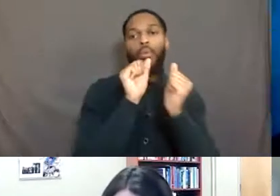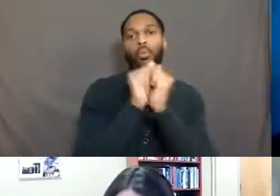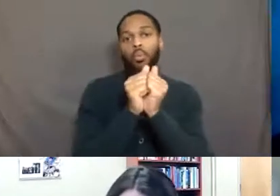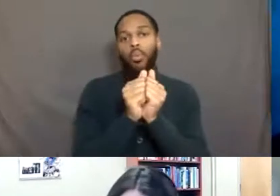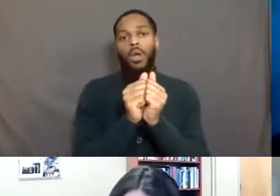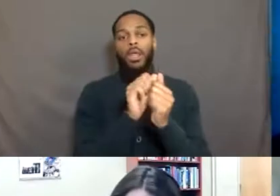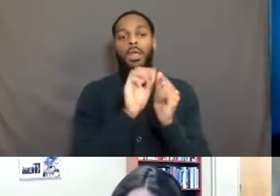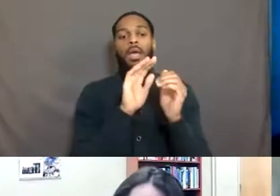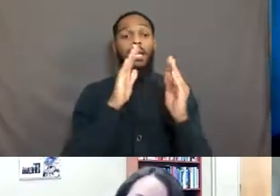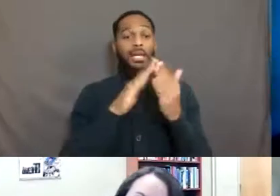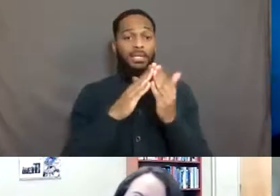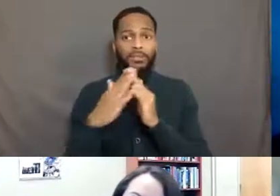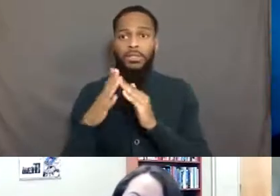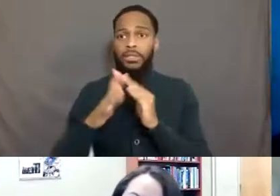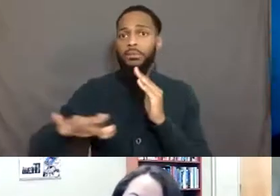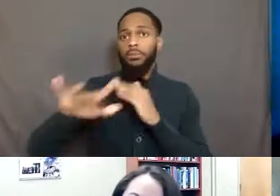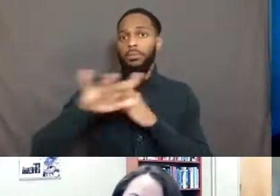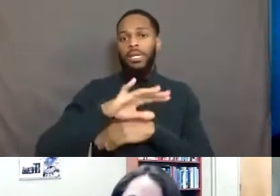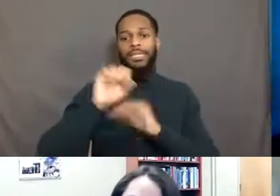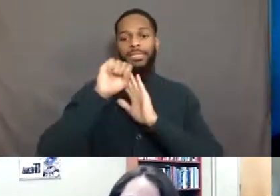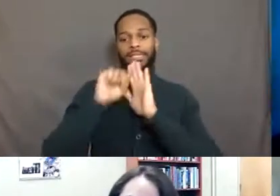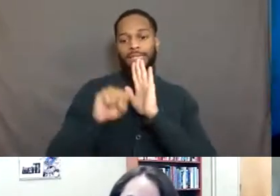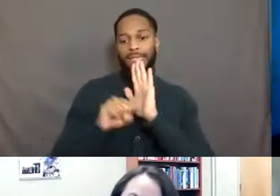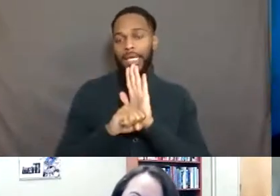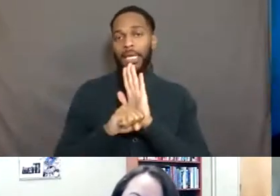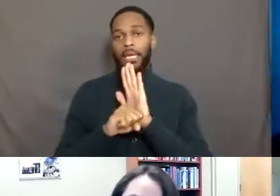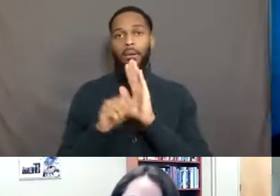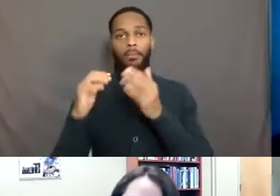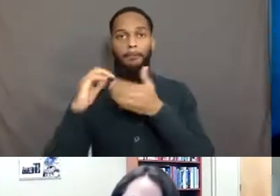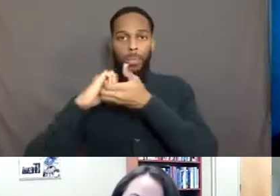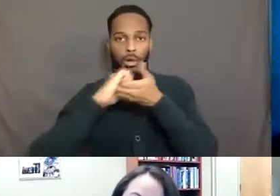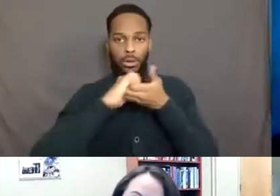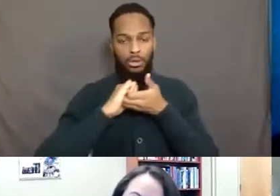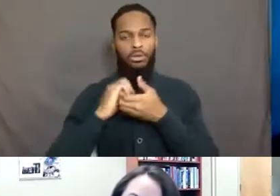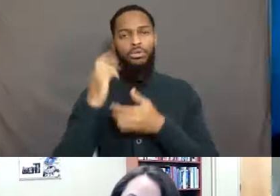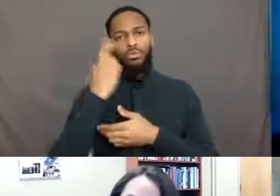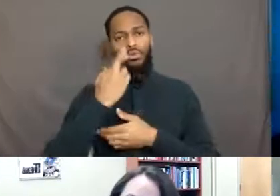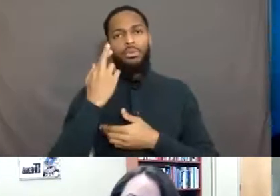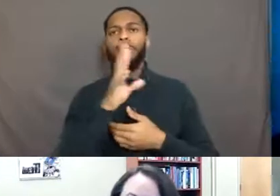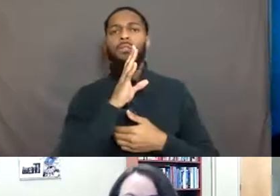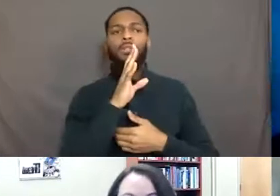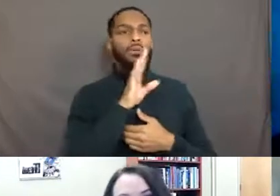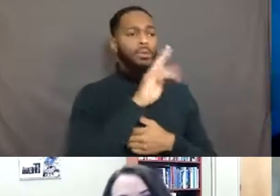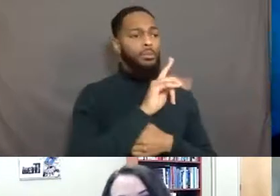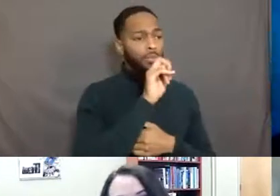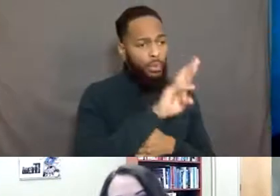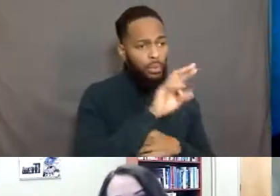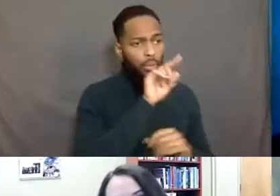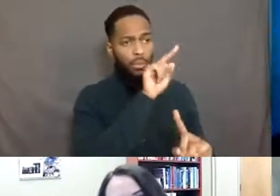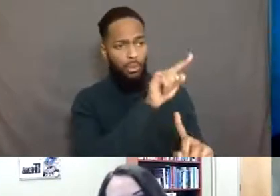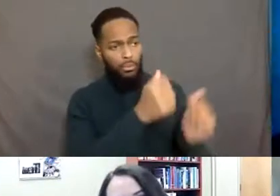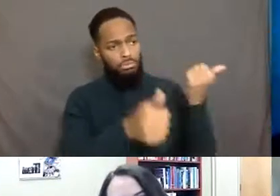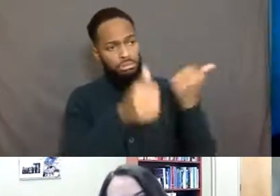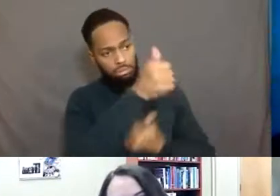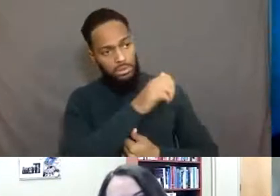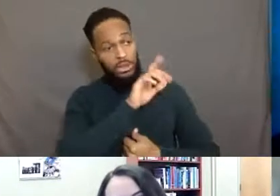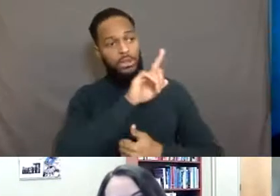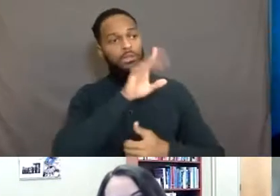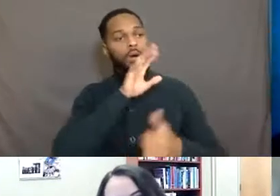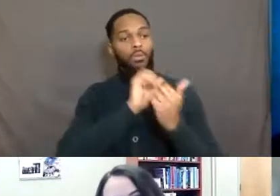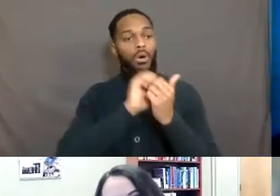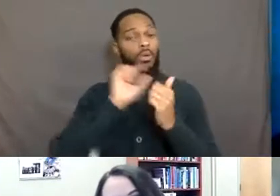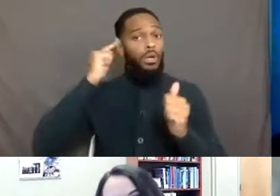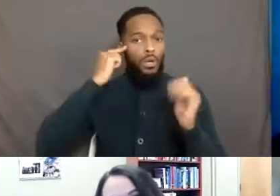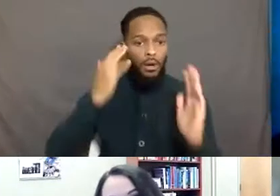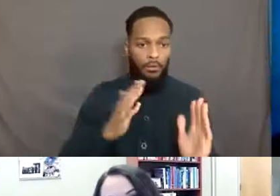why I was talking to our superintendent of public instruction today. That's why the superintendent talks to the governor and his team and our